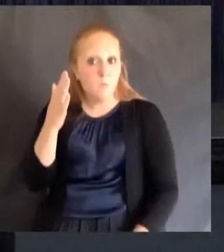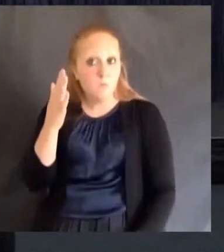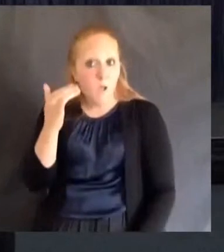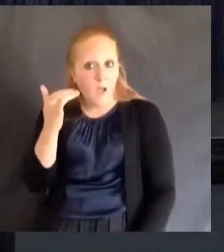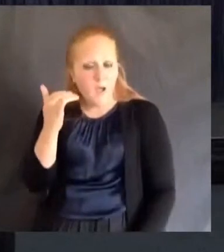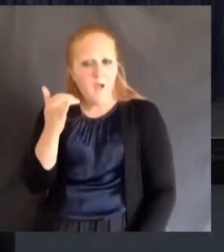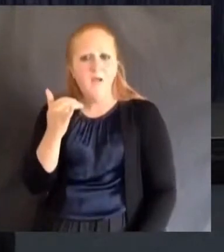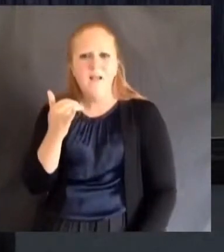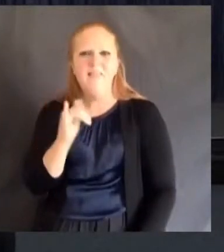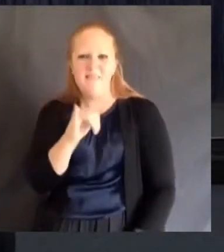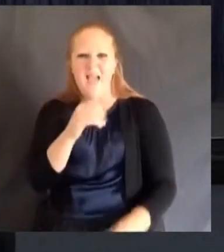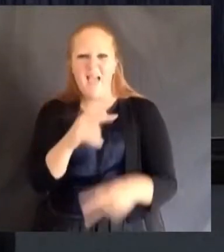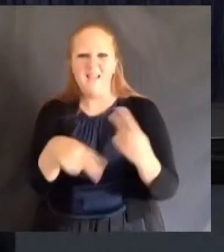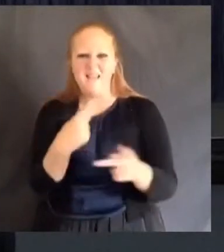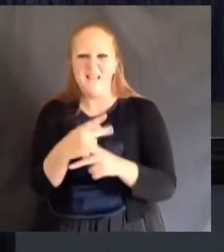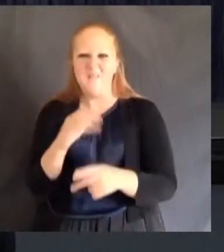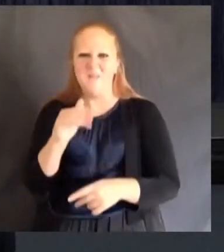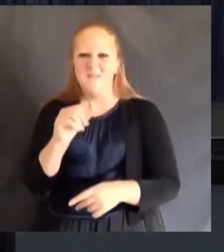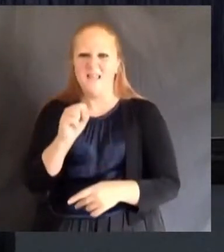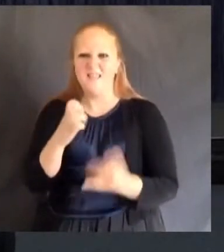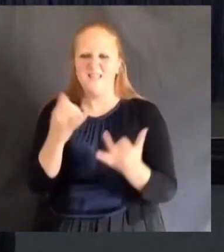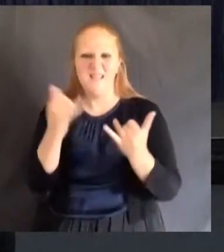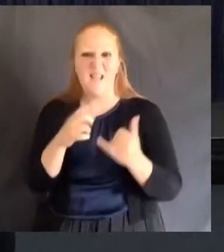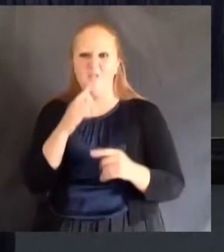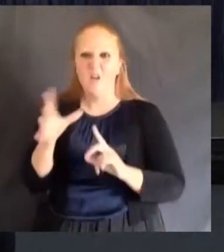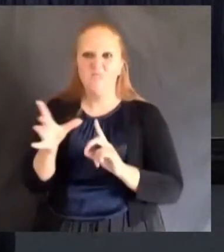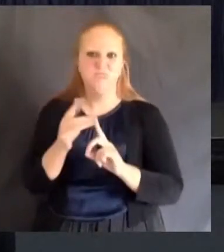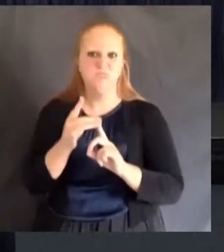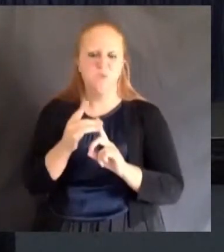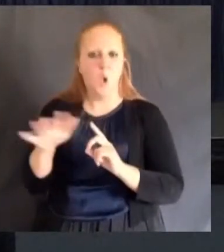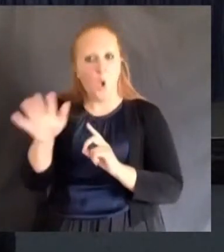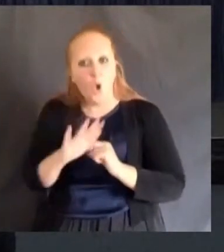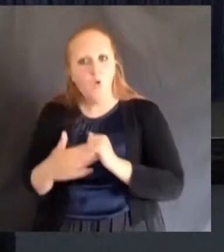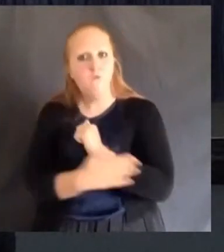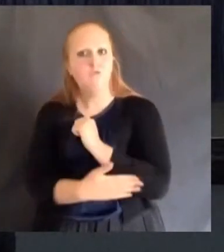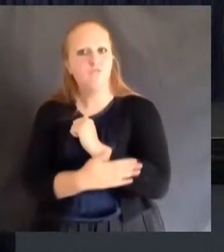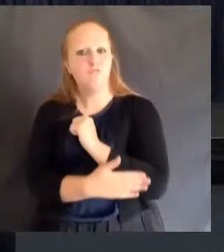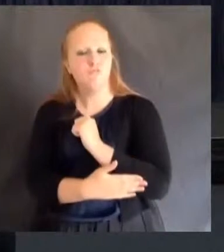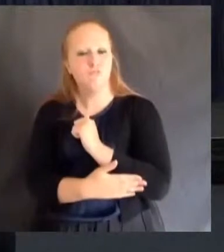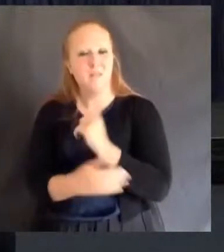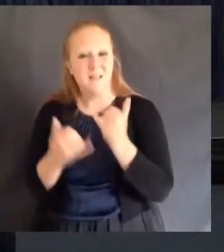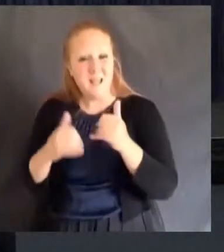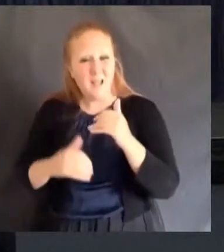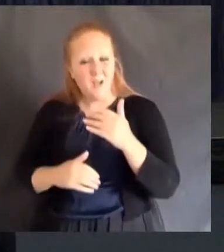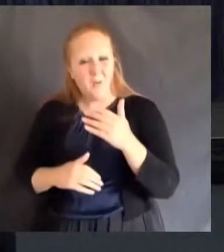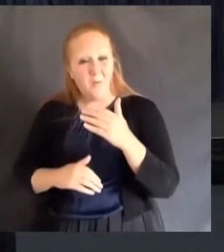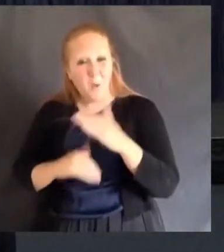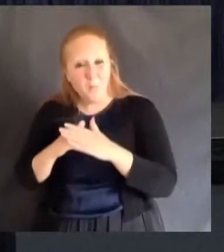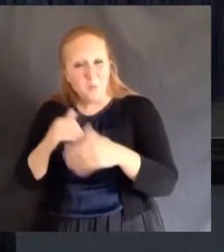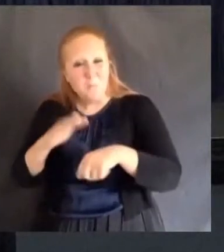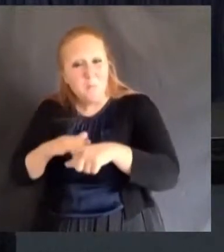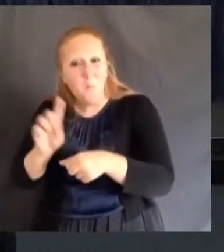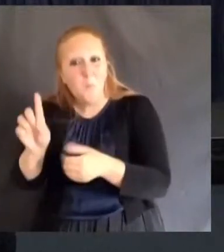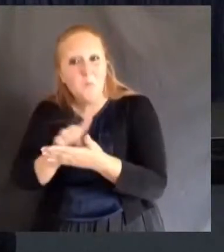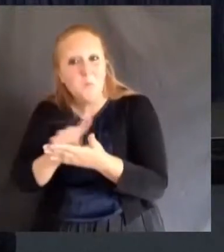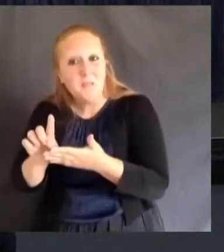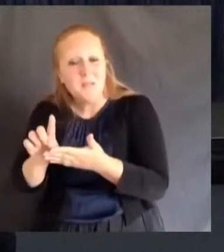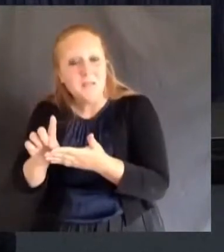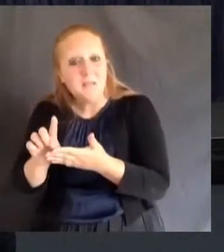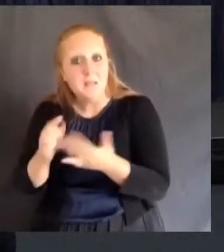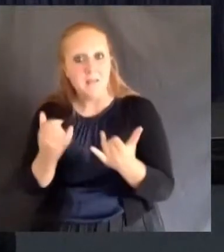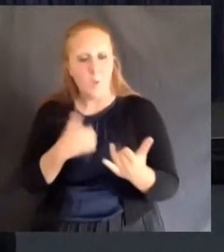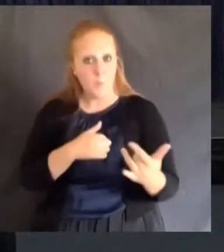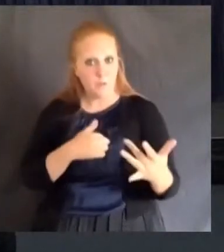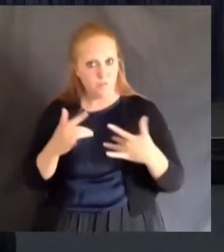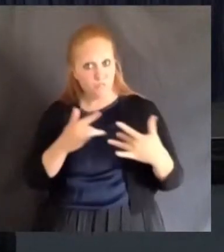of cases nationwide. Is that something you're concerned about, you know, happening at a more widespread level at the state